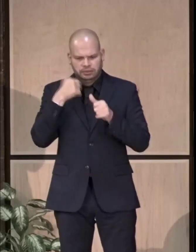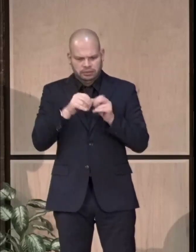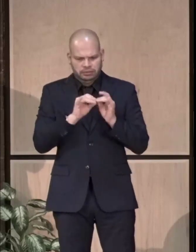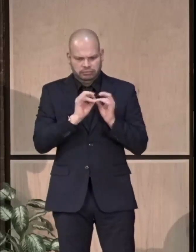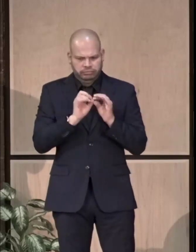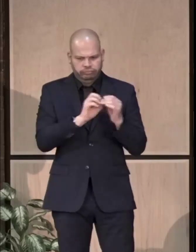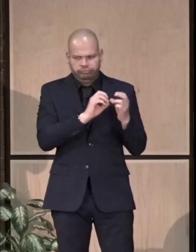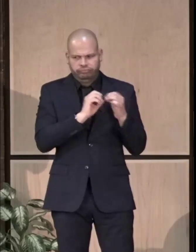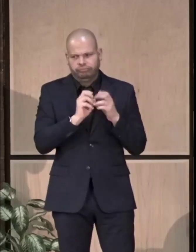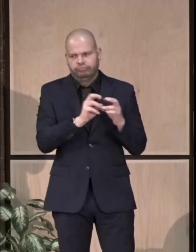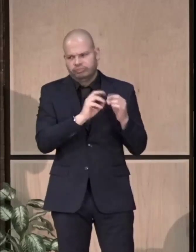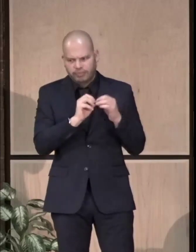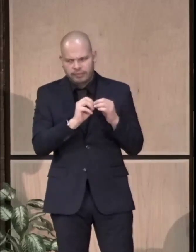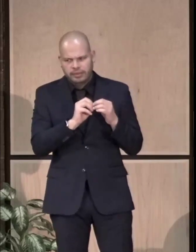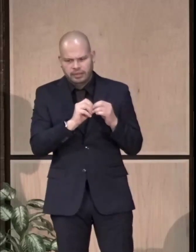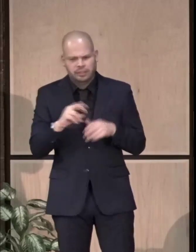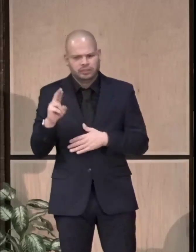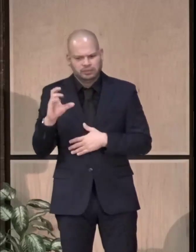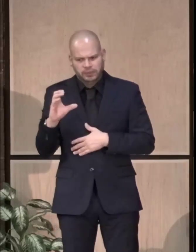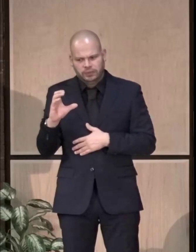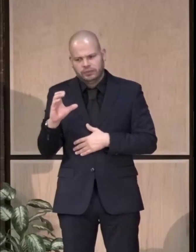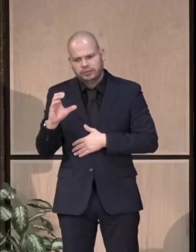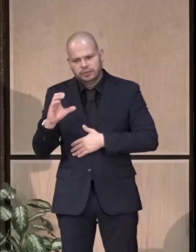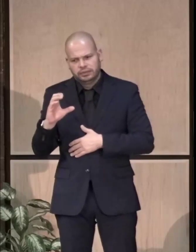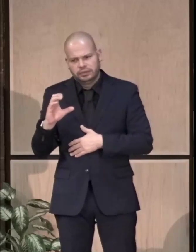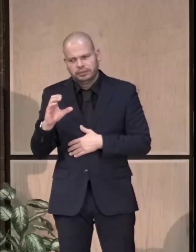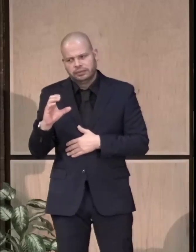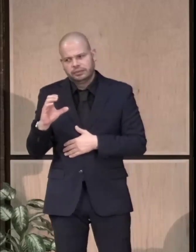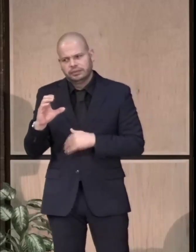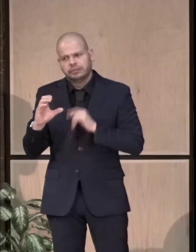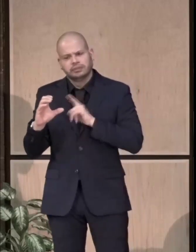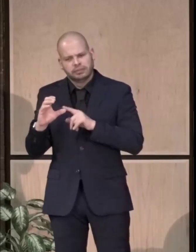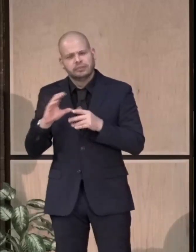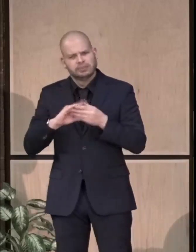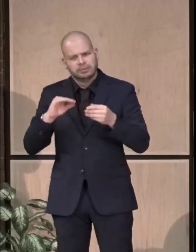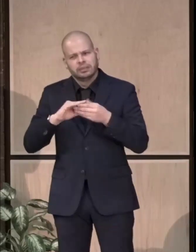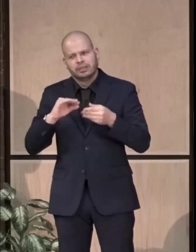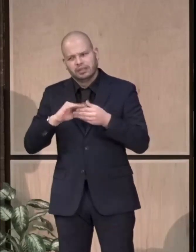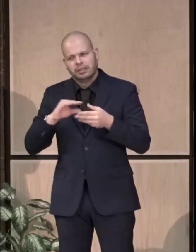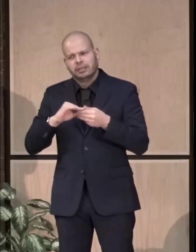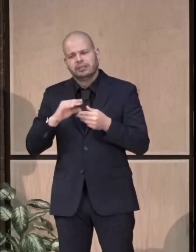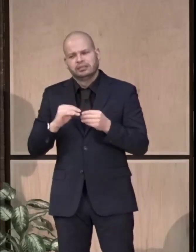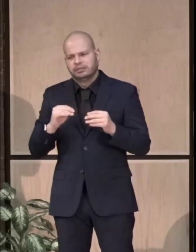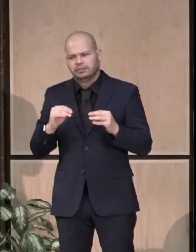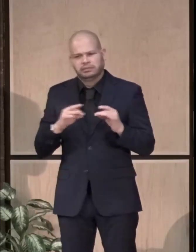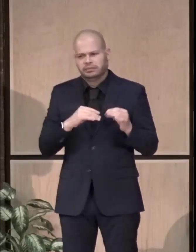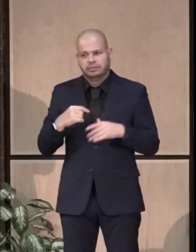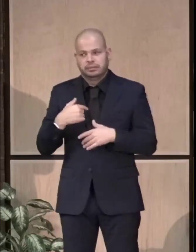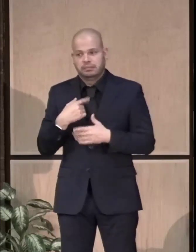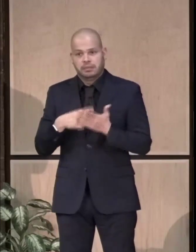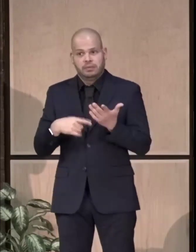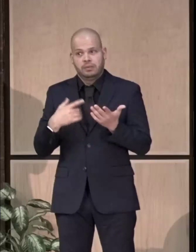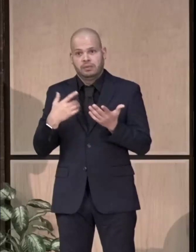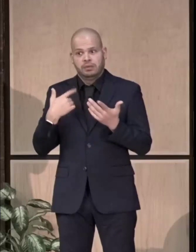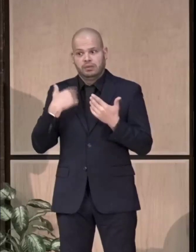Sergeant Card. I filled him in on what I knew, but he, so that was what